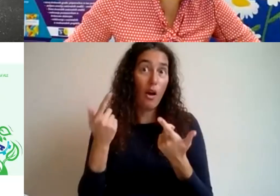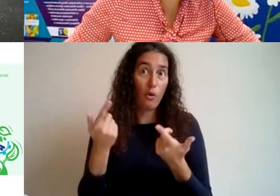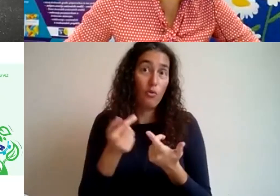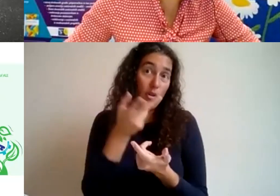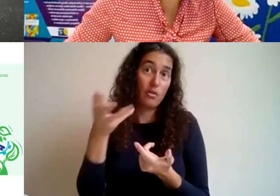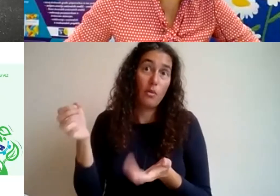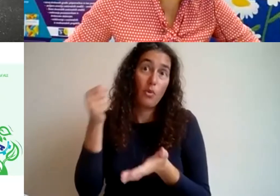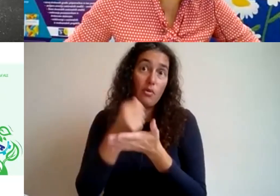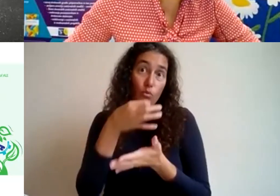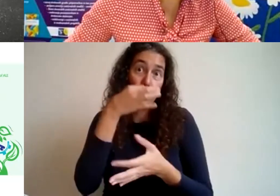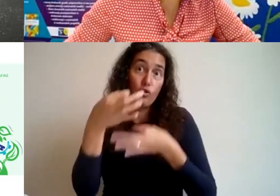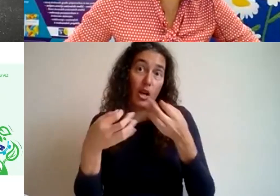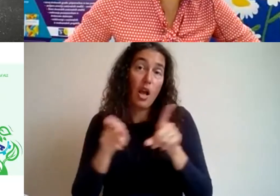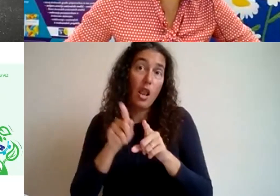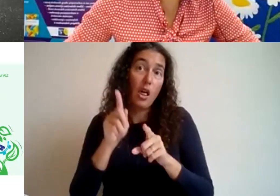questions or comments.